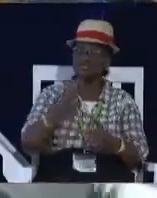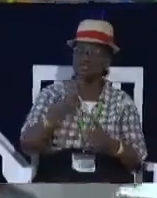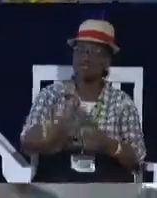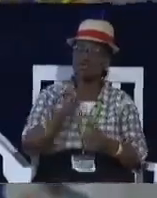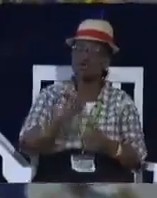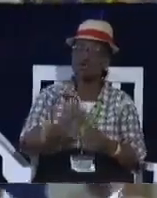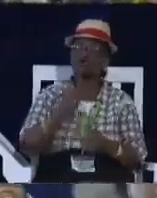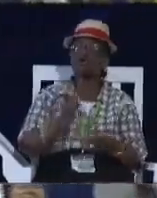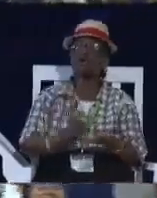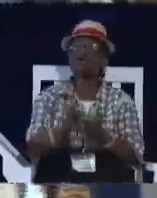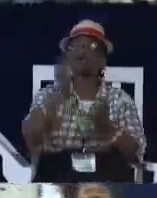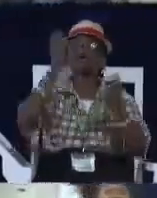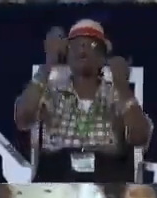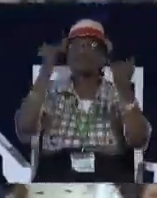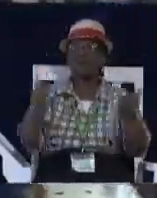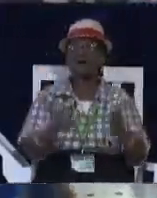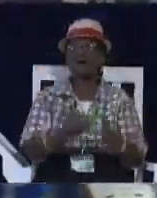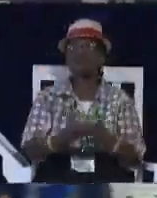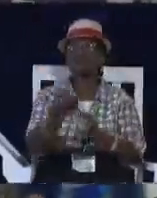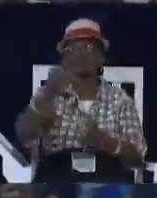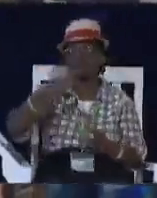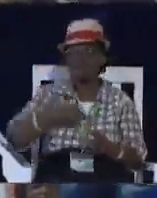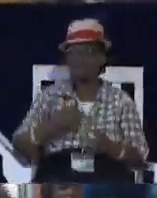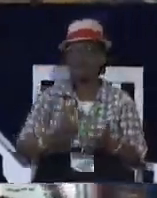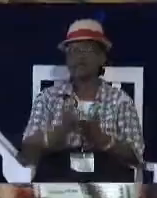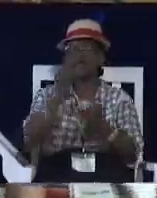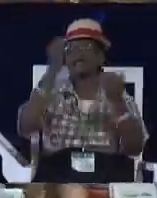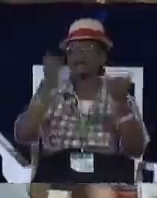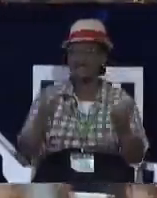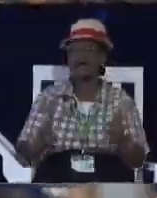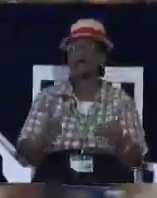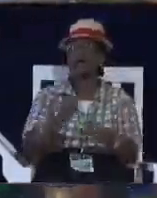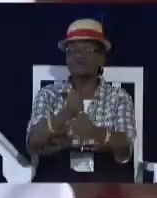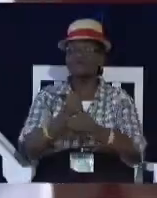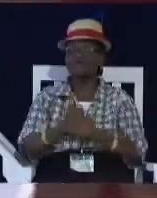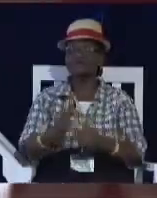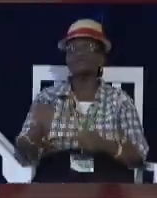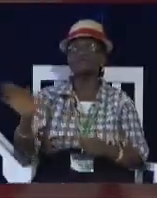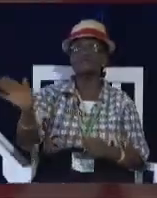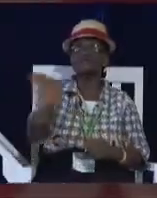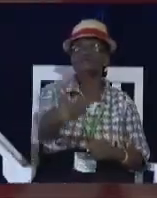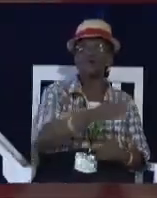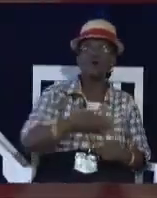your healing.